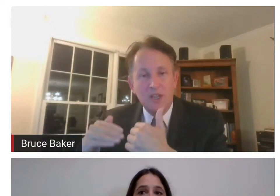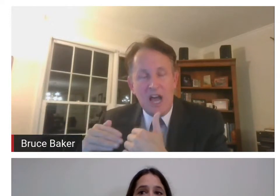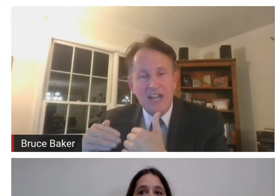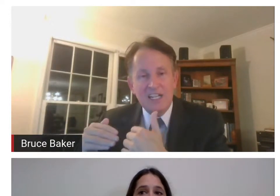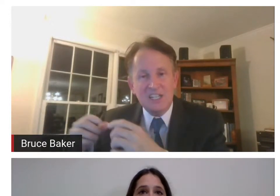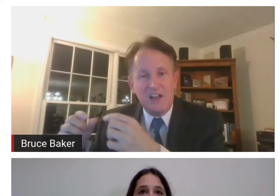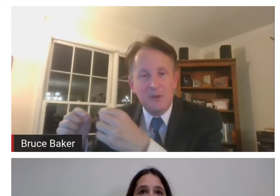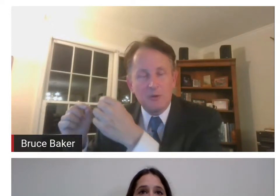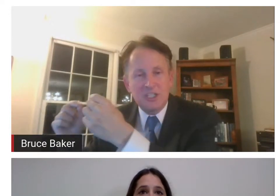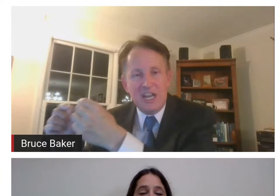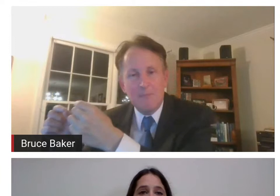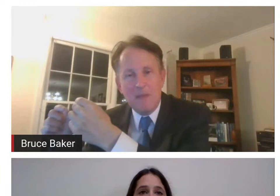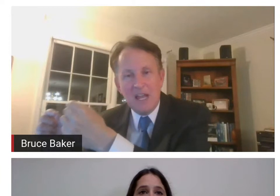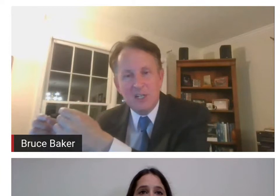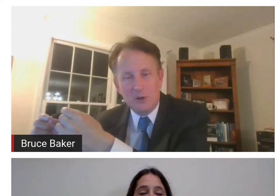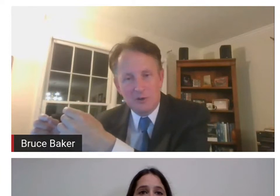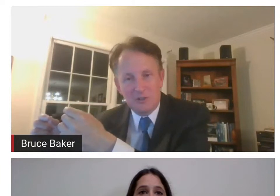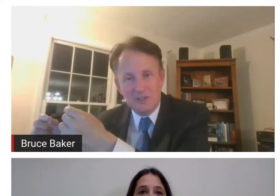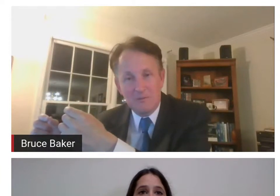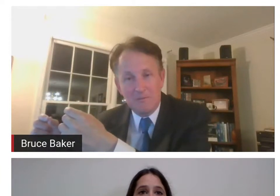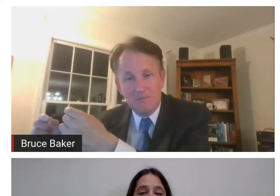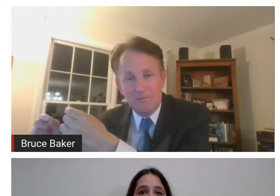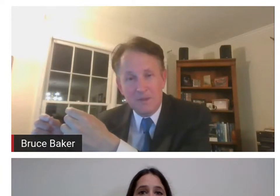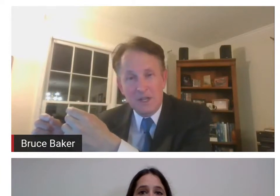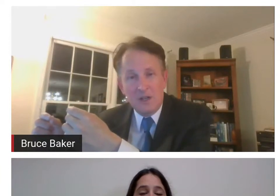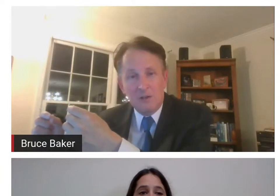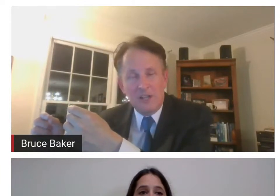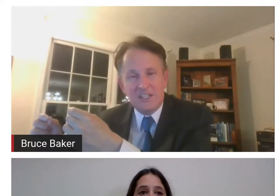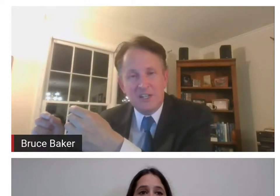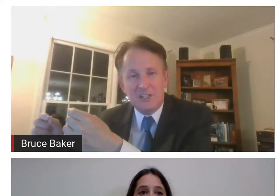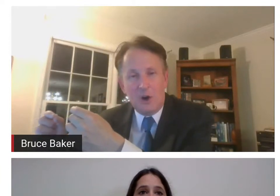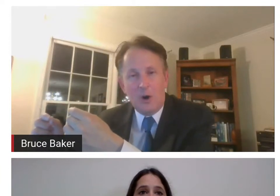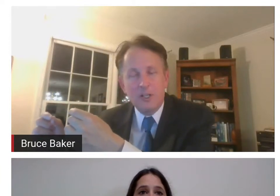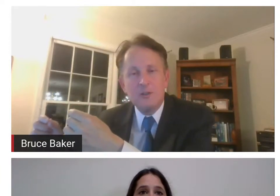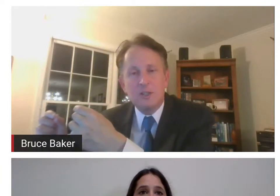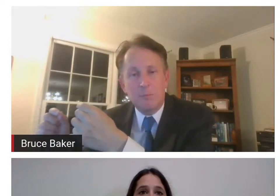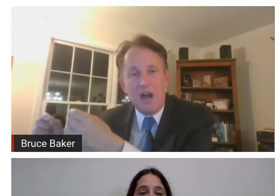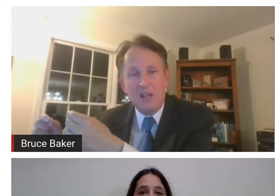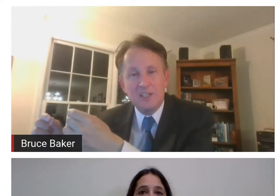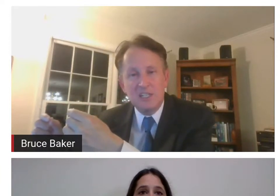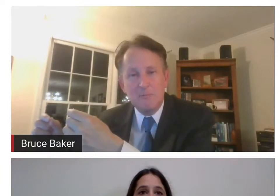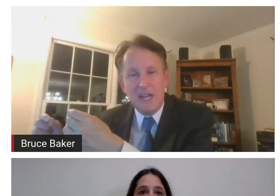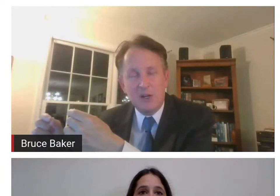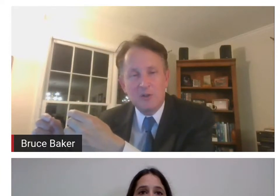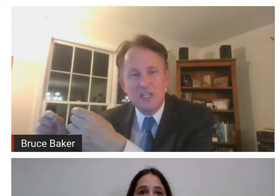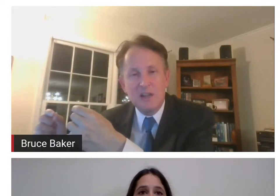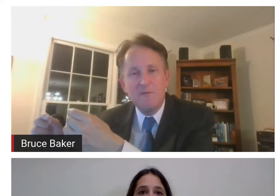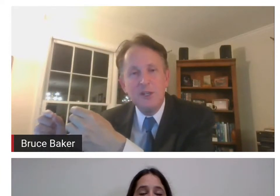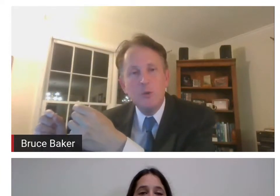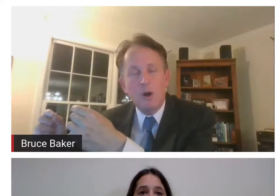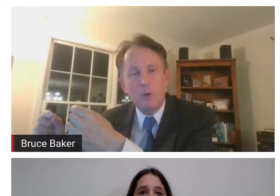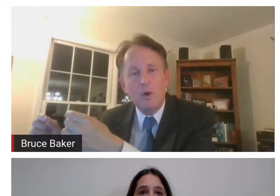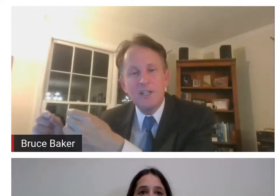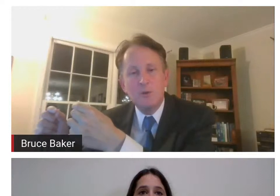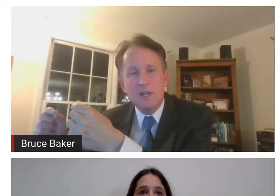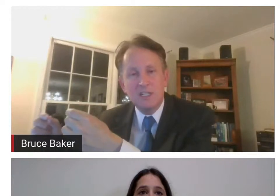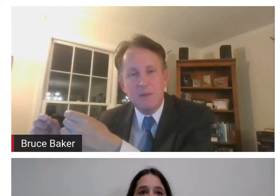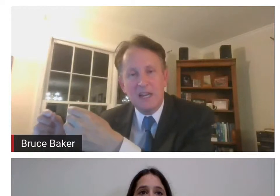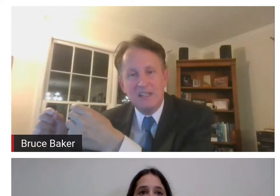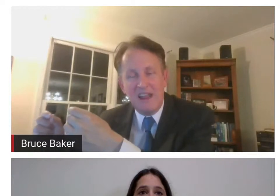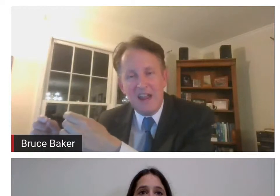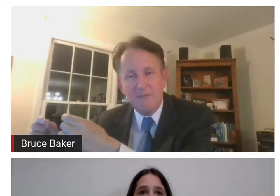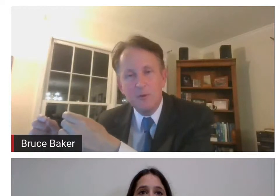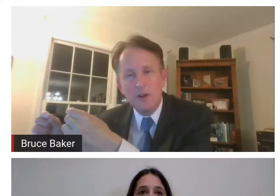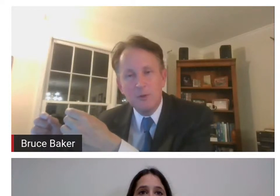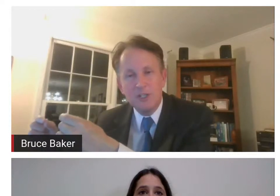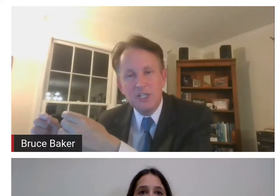our reliance on those same measures lets us argue to policymakers, if you are going to